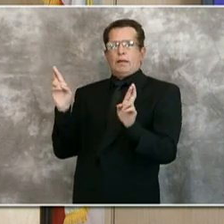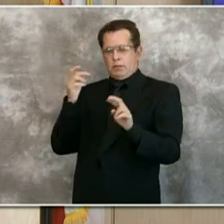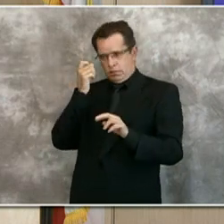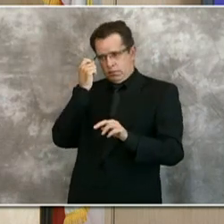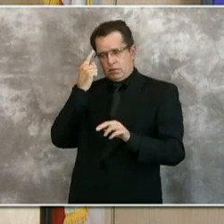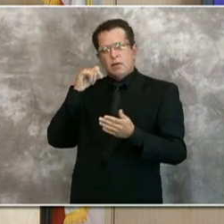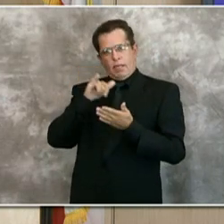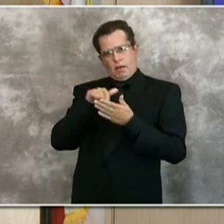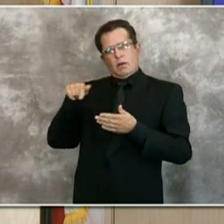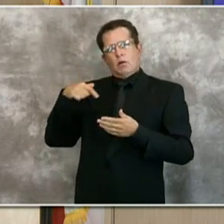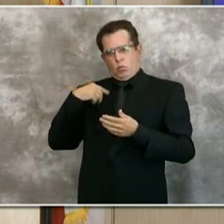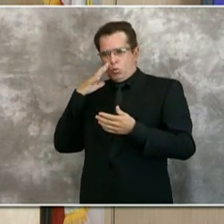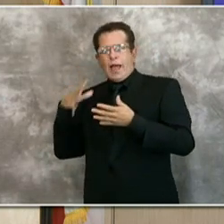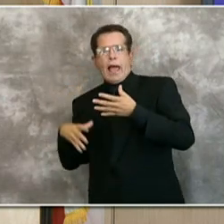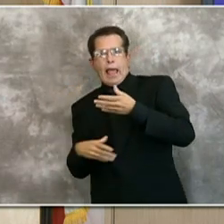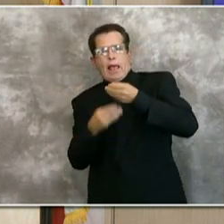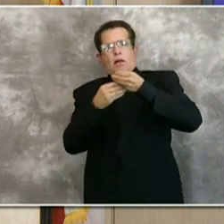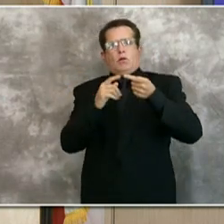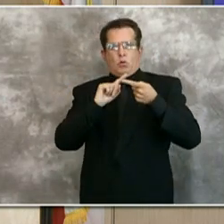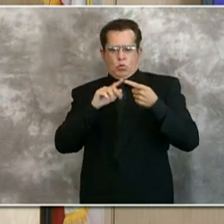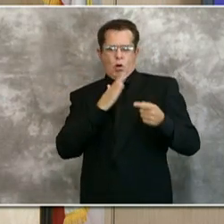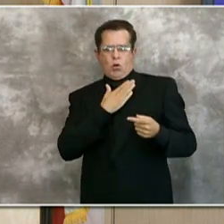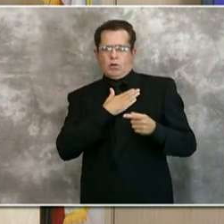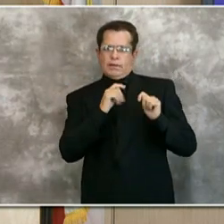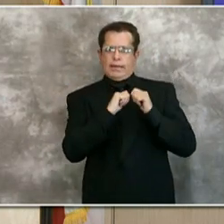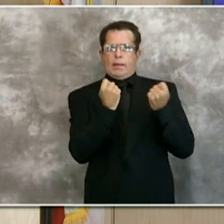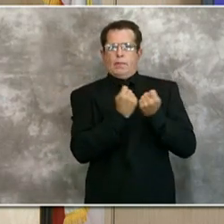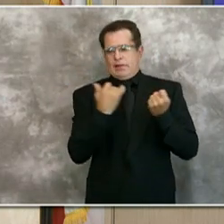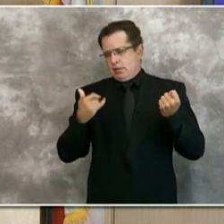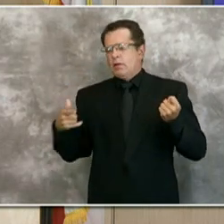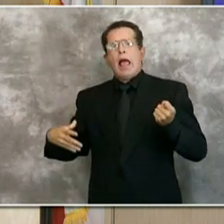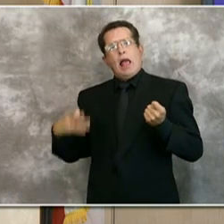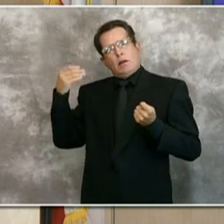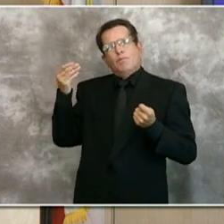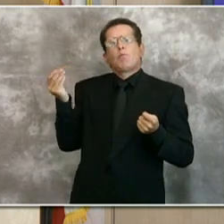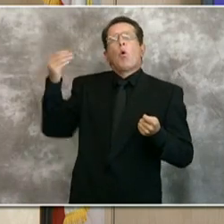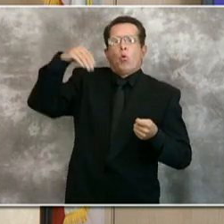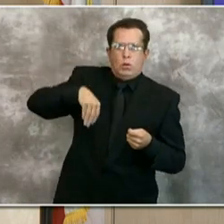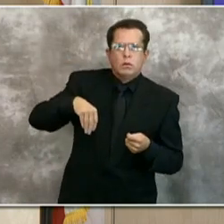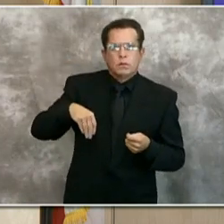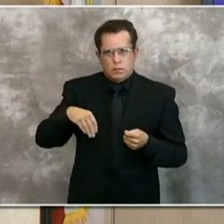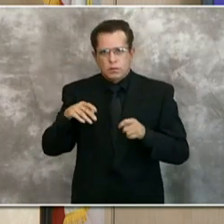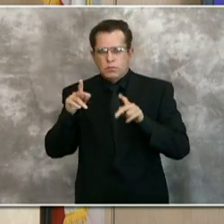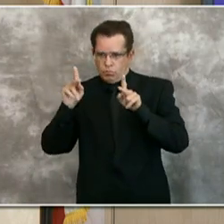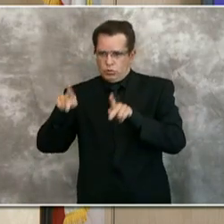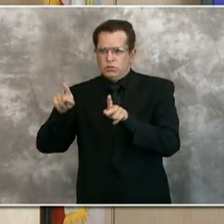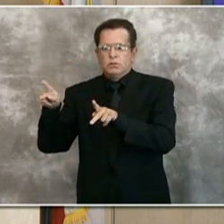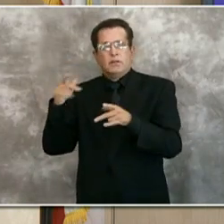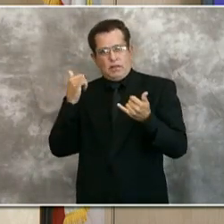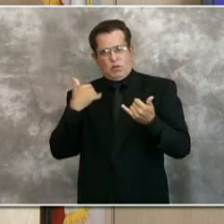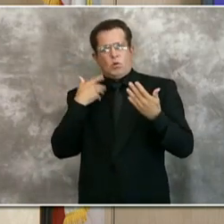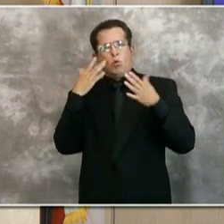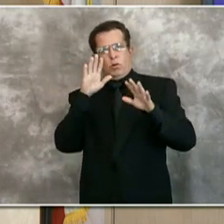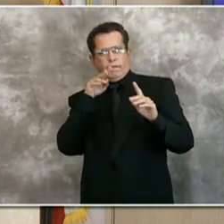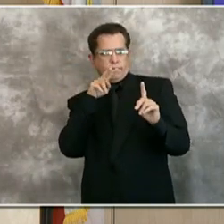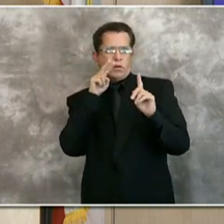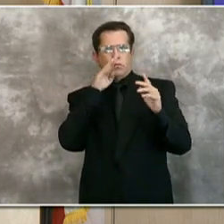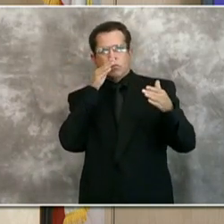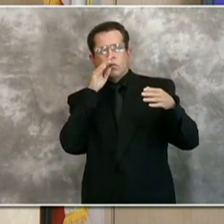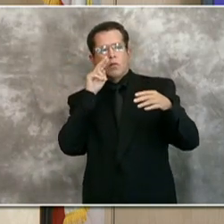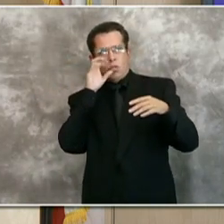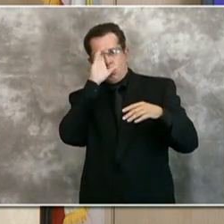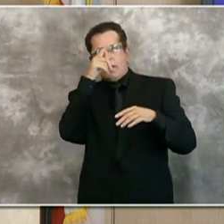to our current enforcement efforts. For example, we are already following up on egregious cases